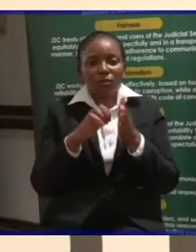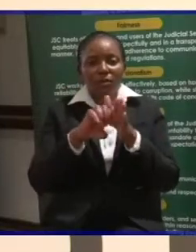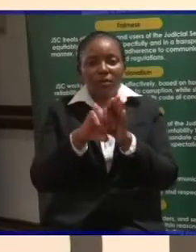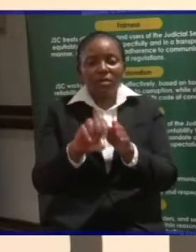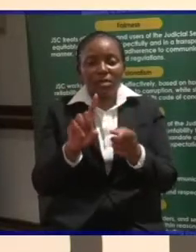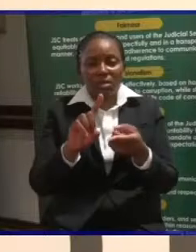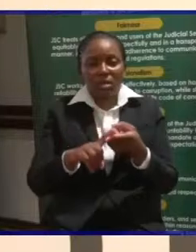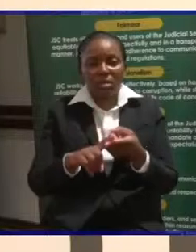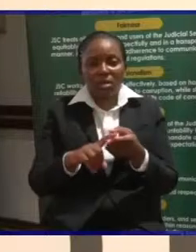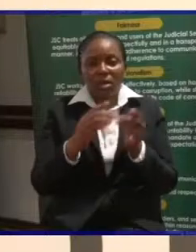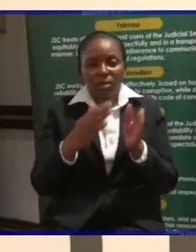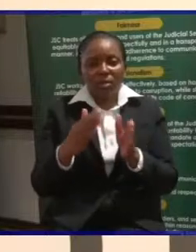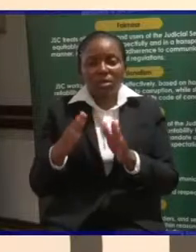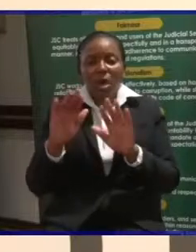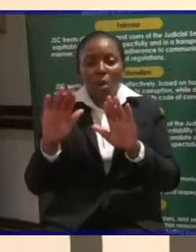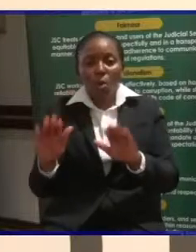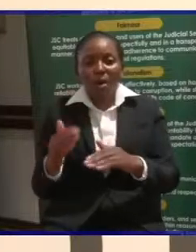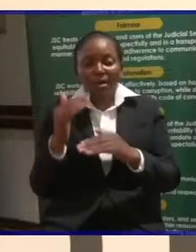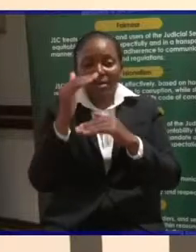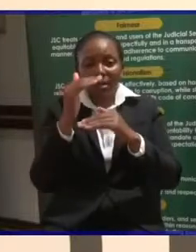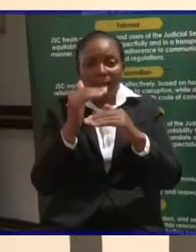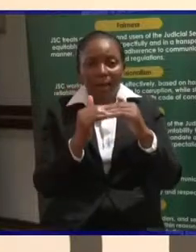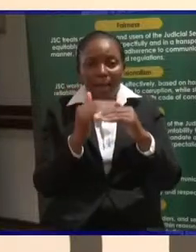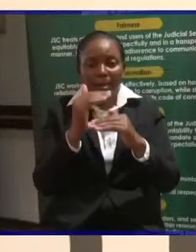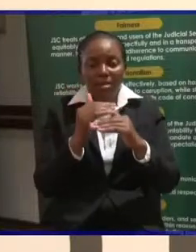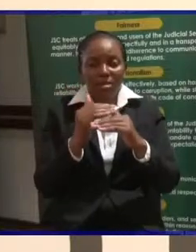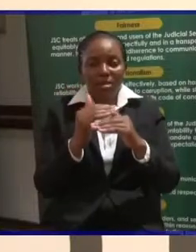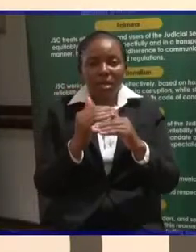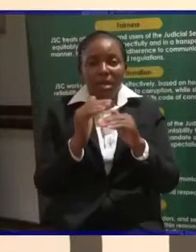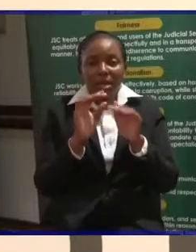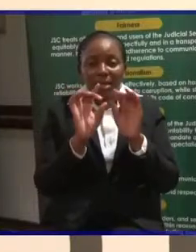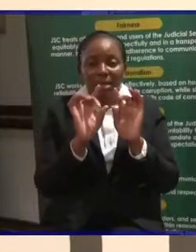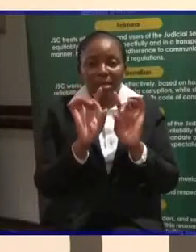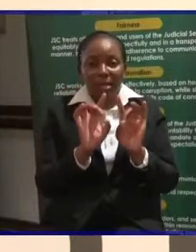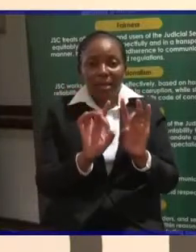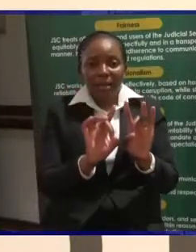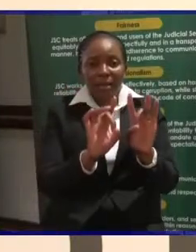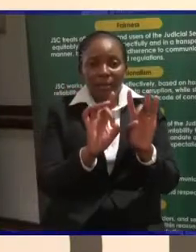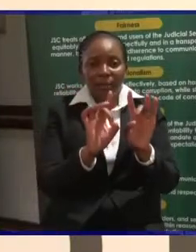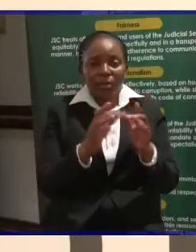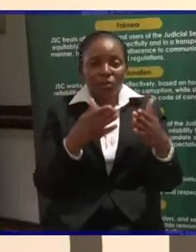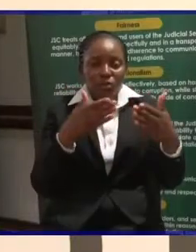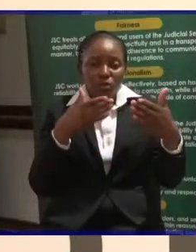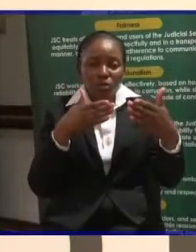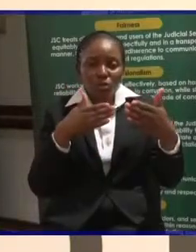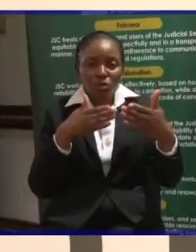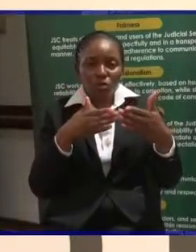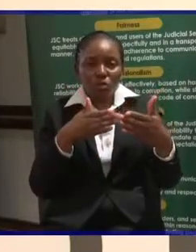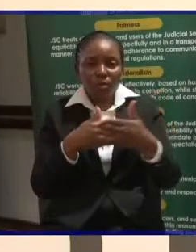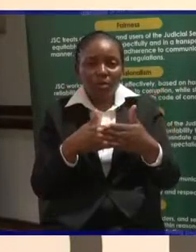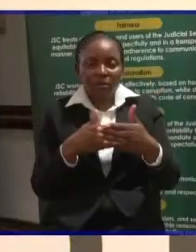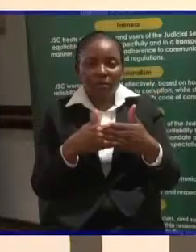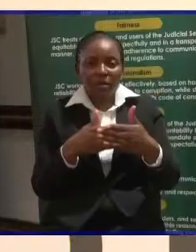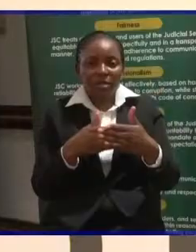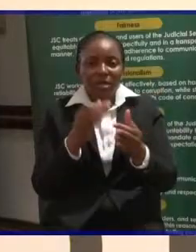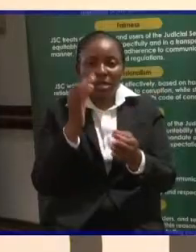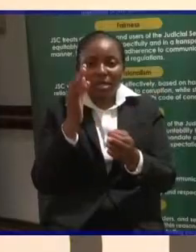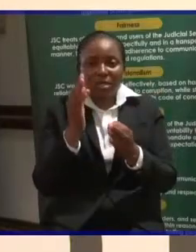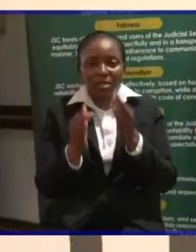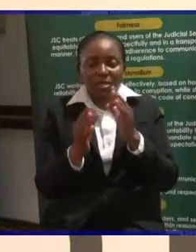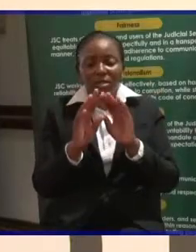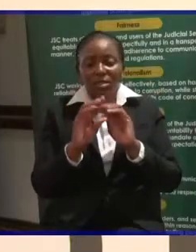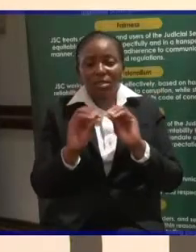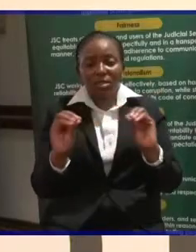And what limits remain to prevent injustice through procedural